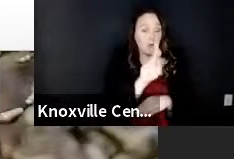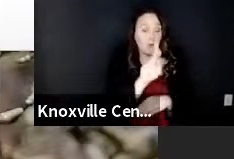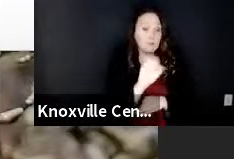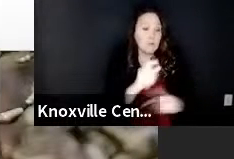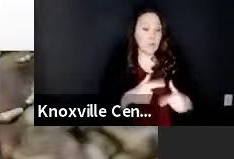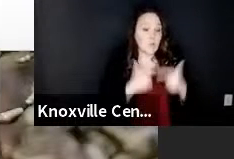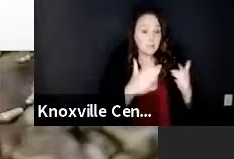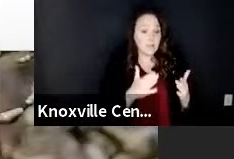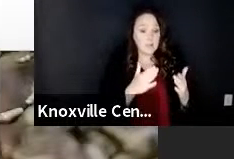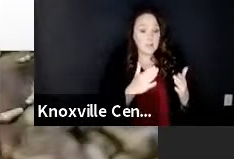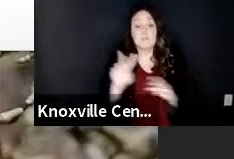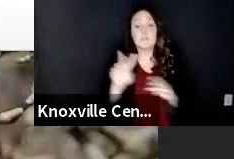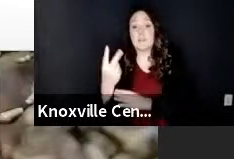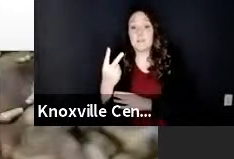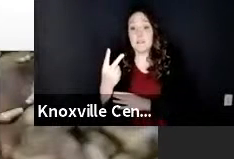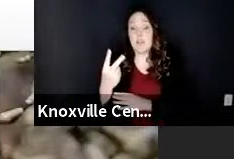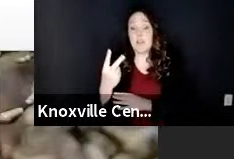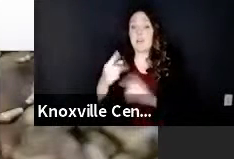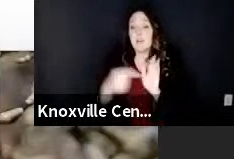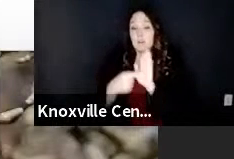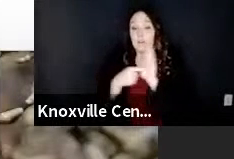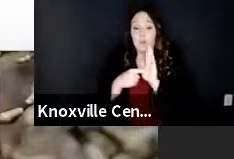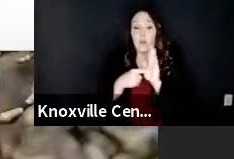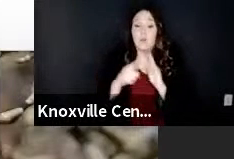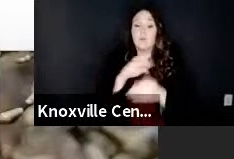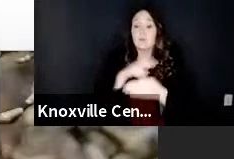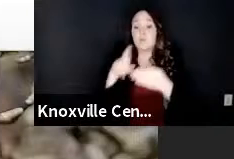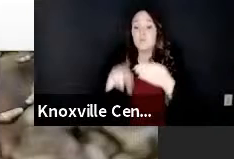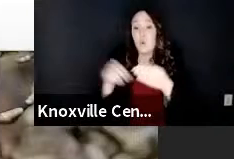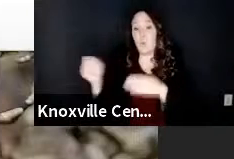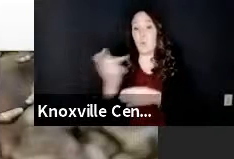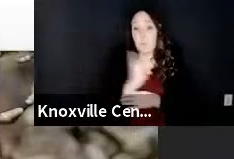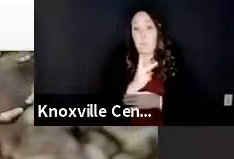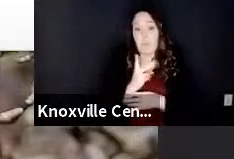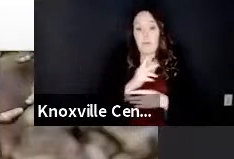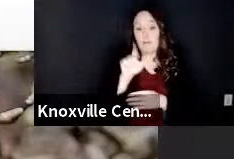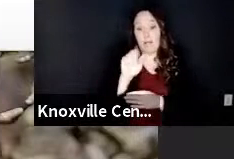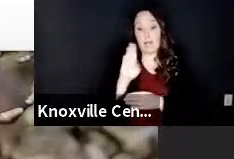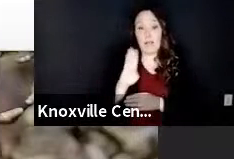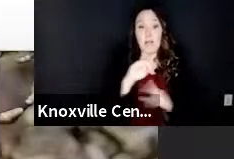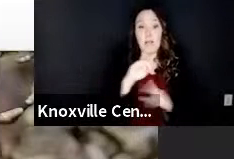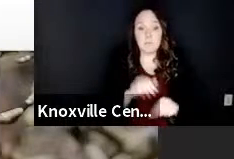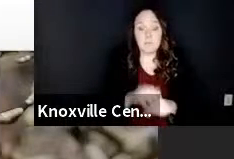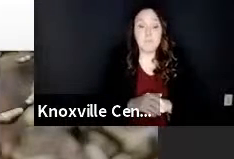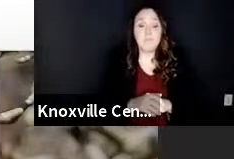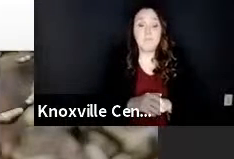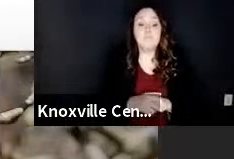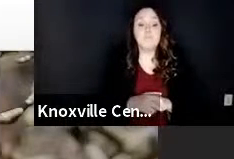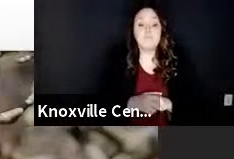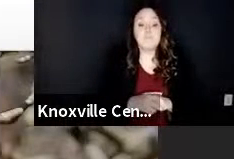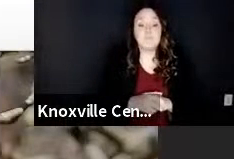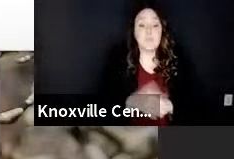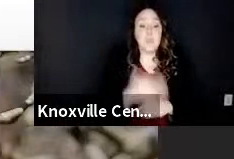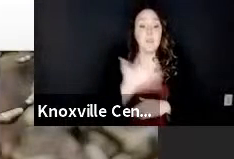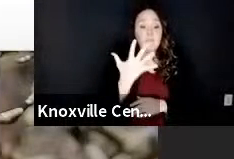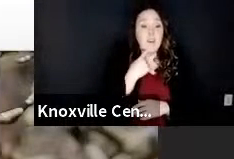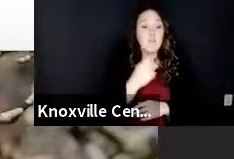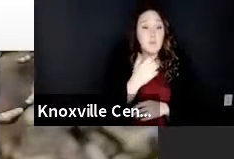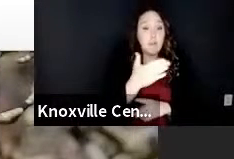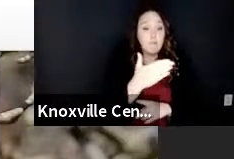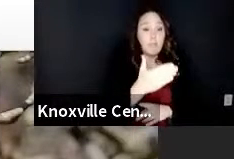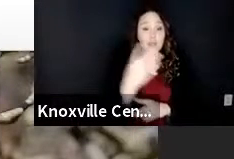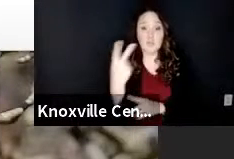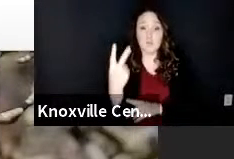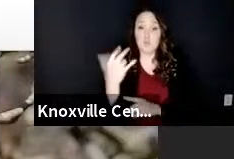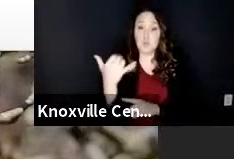between specimen collection and lab report data. Regarding testing, there were 5 red flags and 2 yellow flags in this time